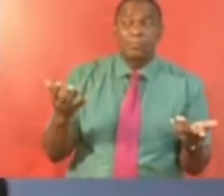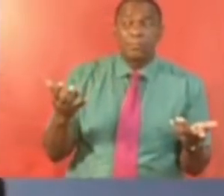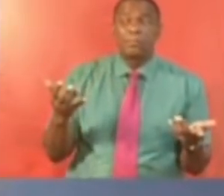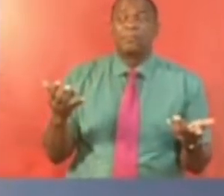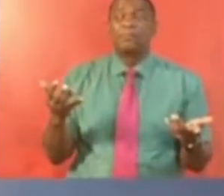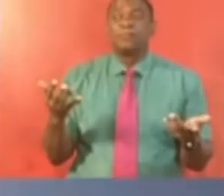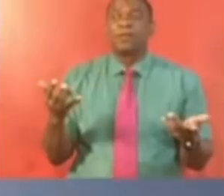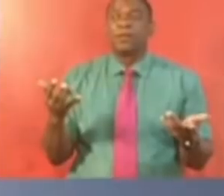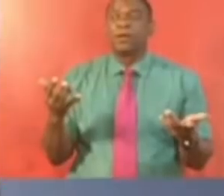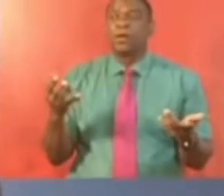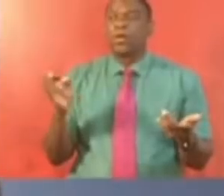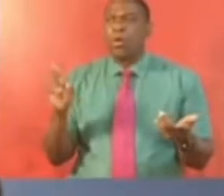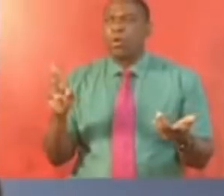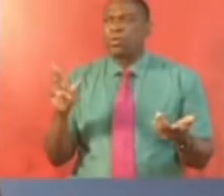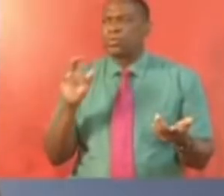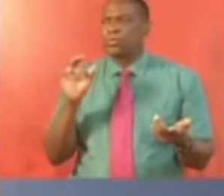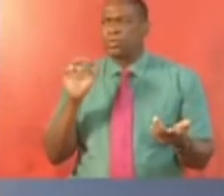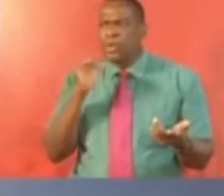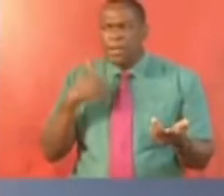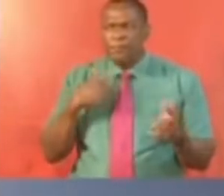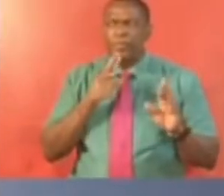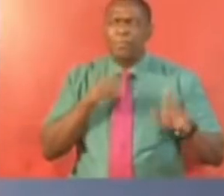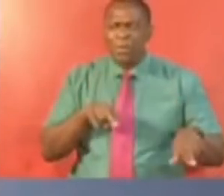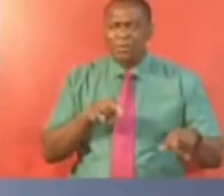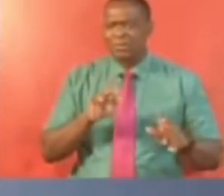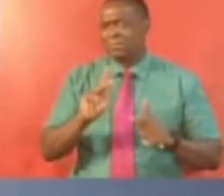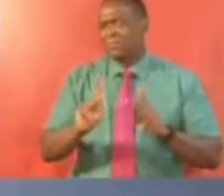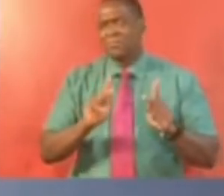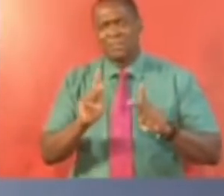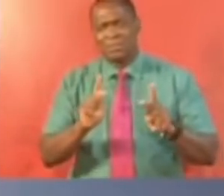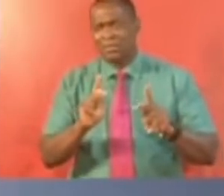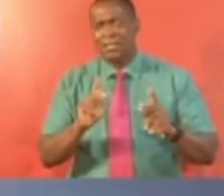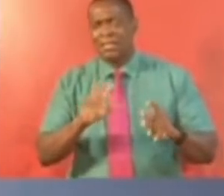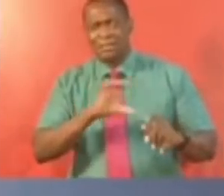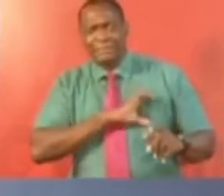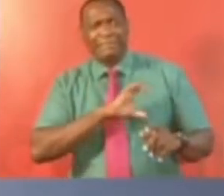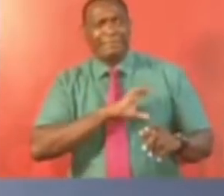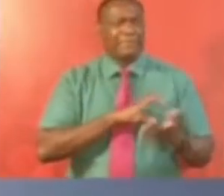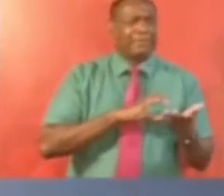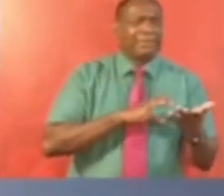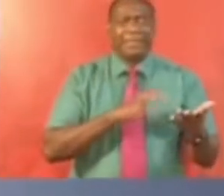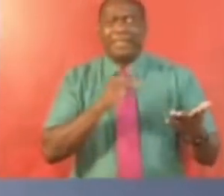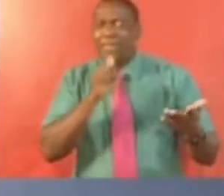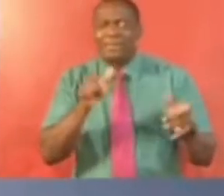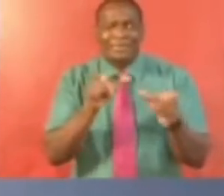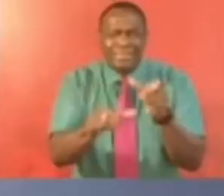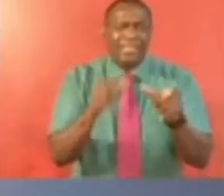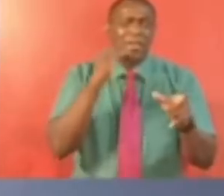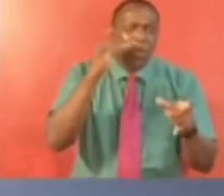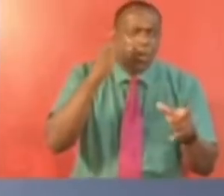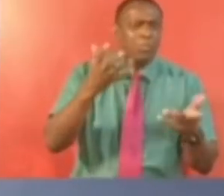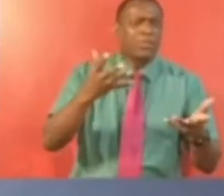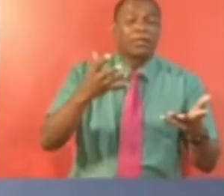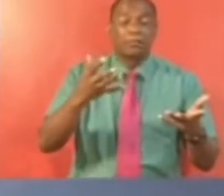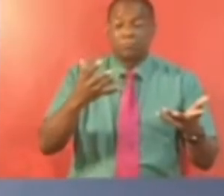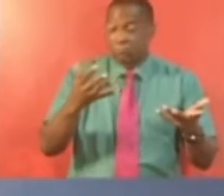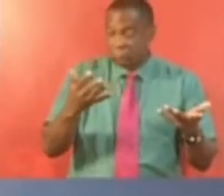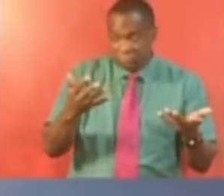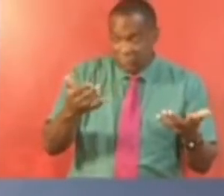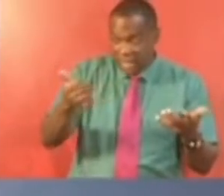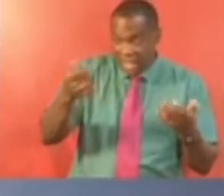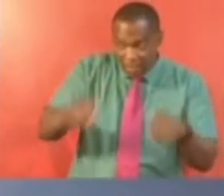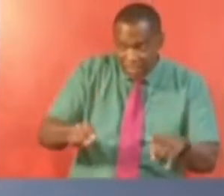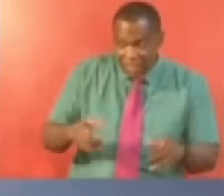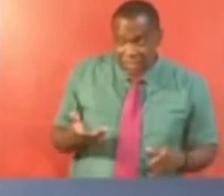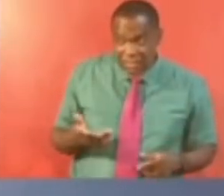from the police to stay at home? And two, this question is from one of our many viewers. This person is asking,